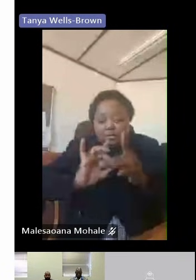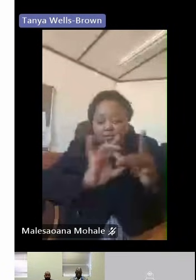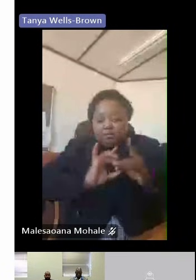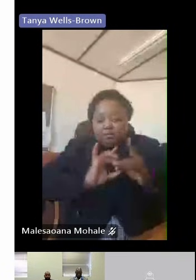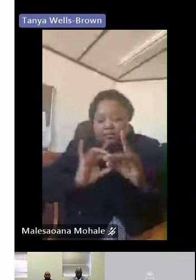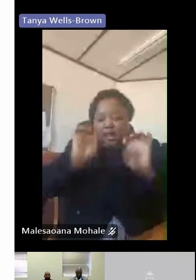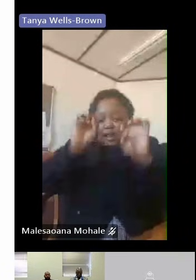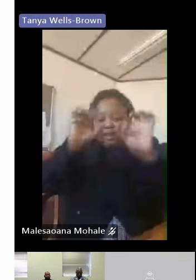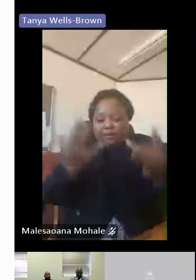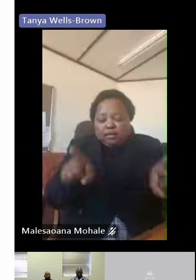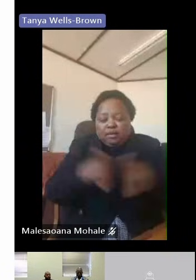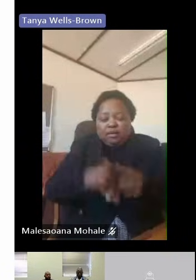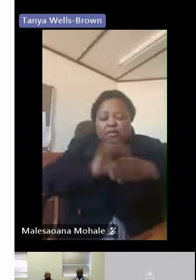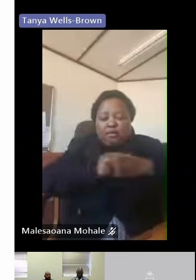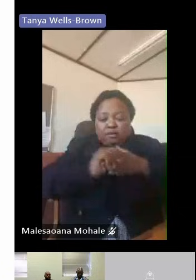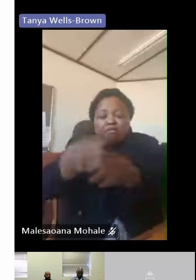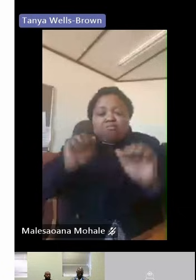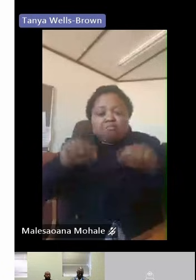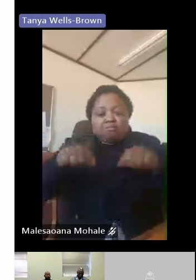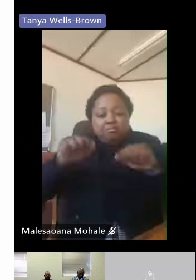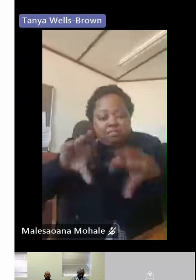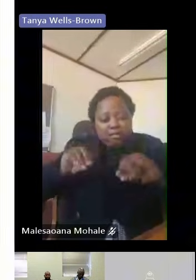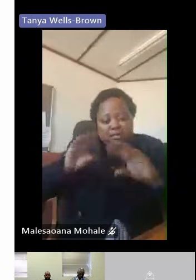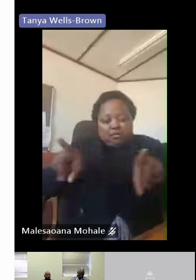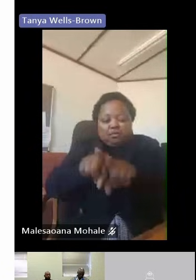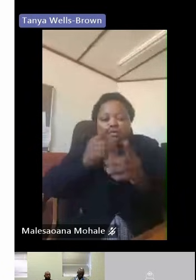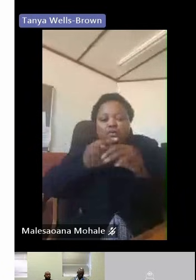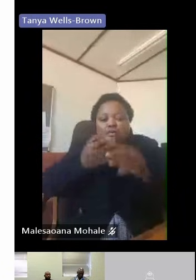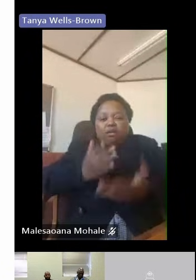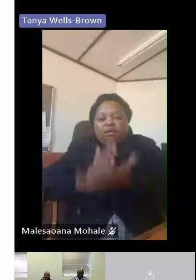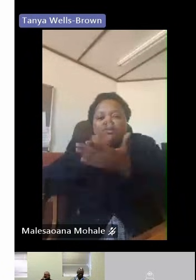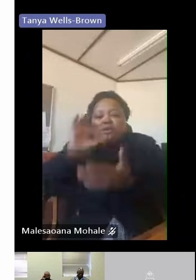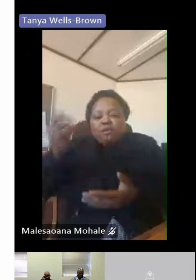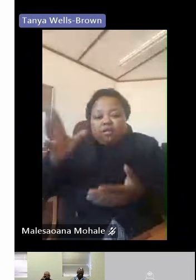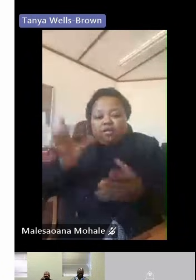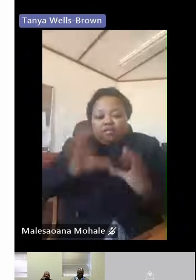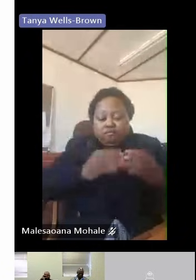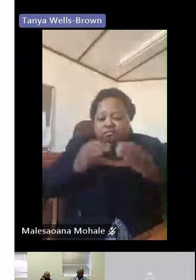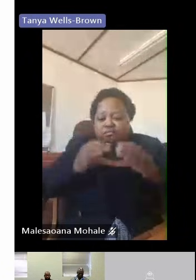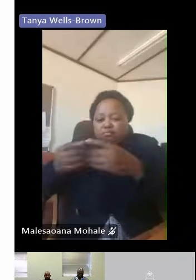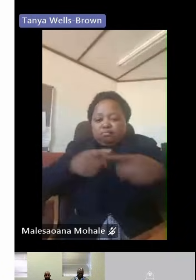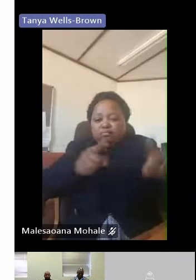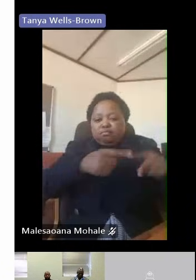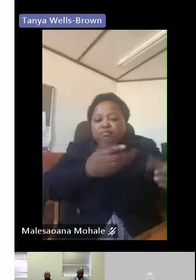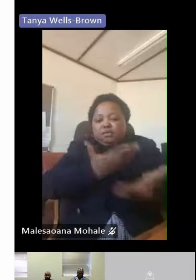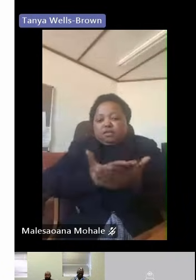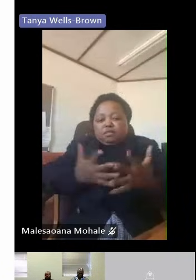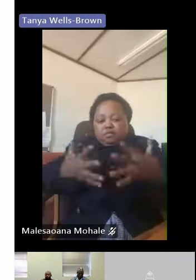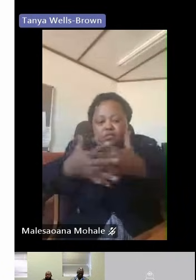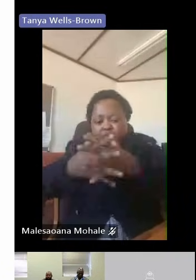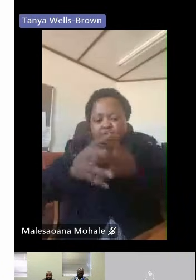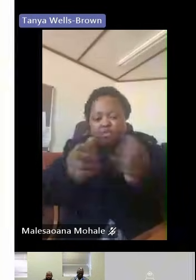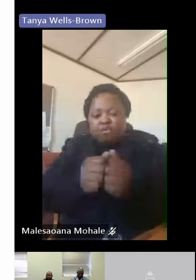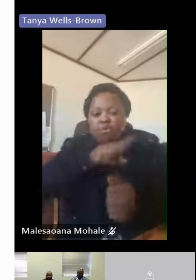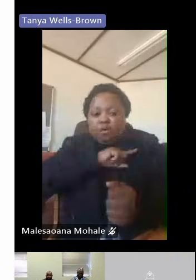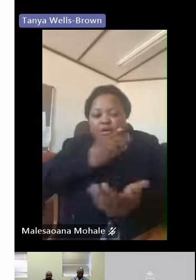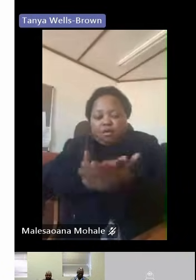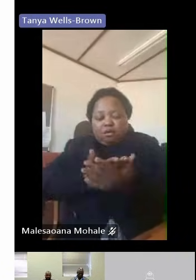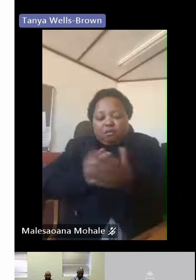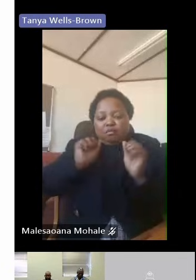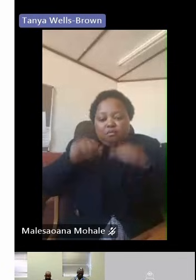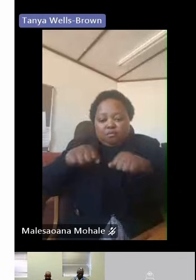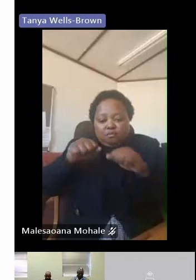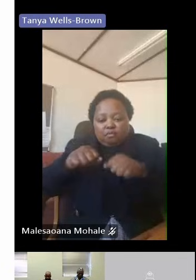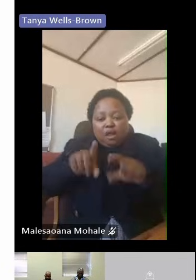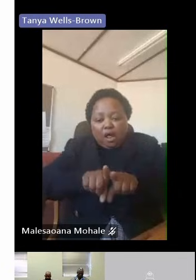there and helps these sectors come together for to align policy, to consider